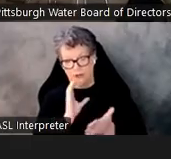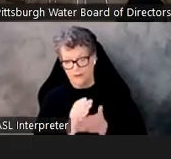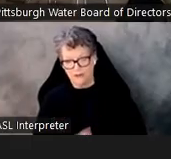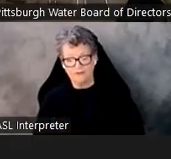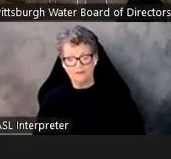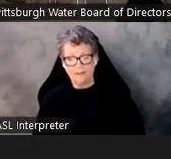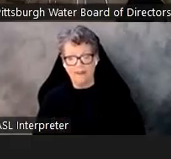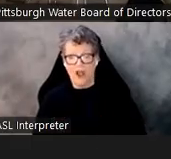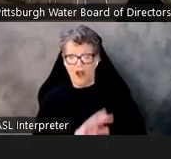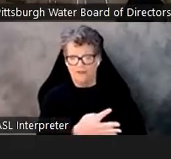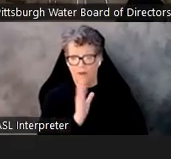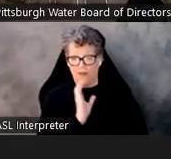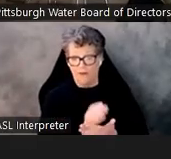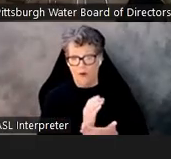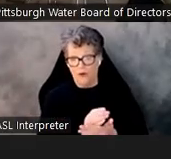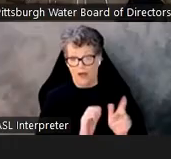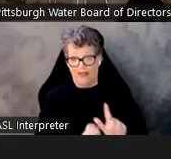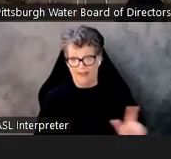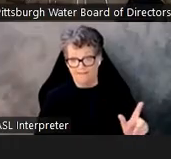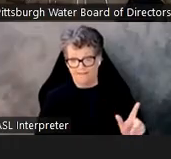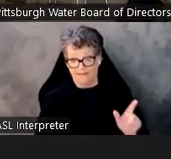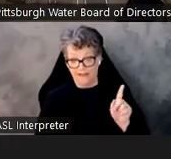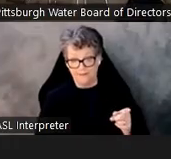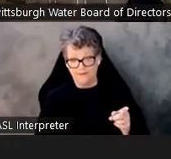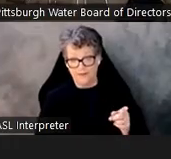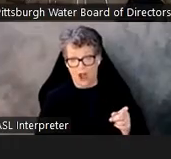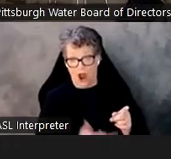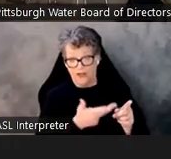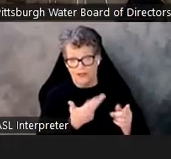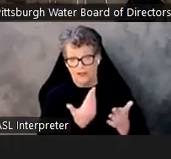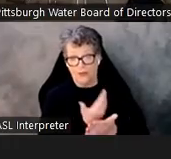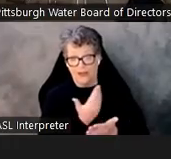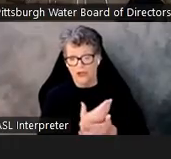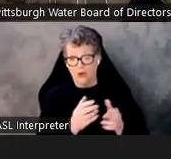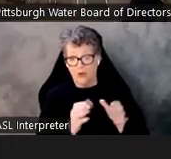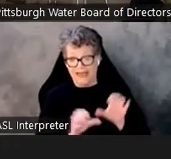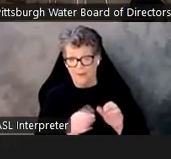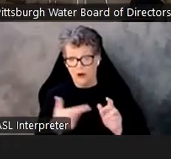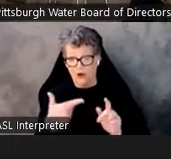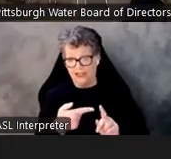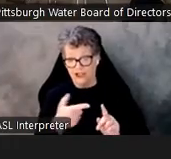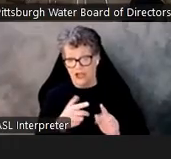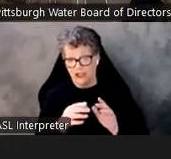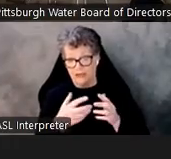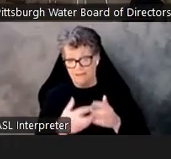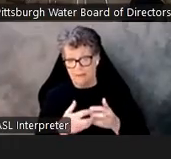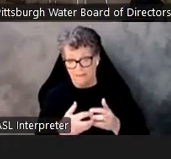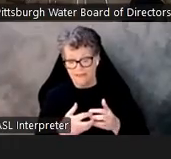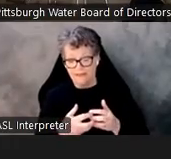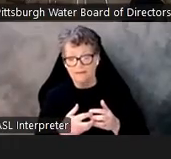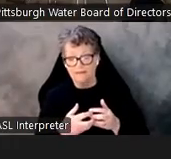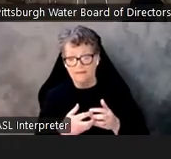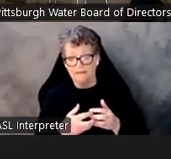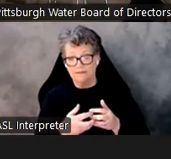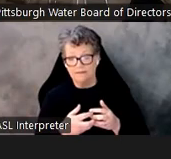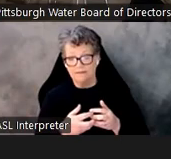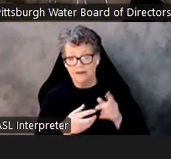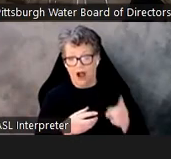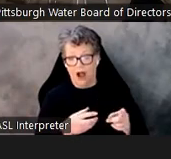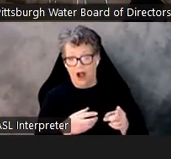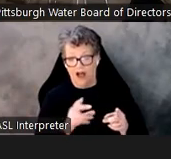The fourth photo on the lower left are the 3 new chemical injection metering pumps neatly laid out on the pump